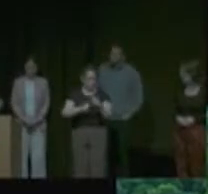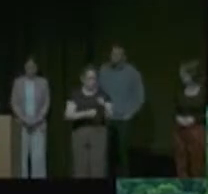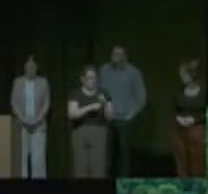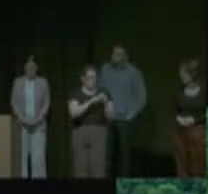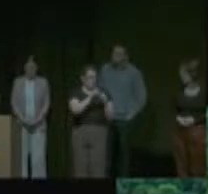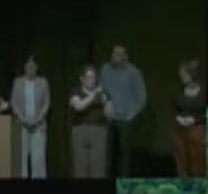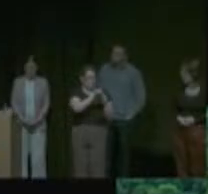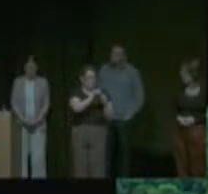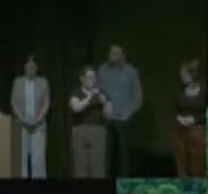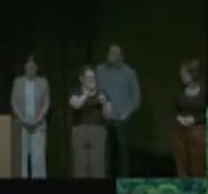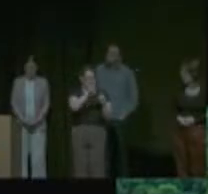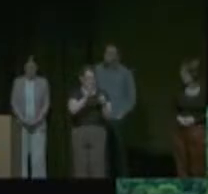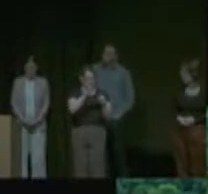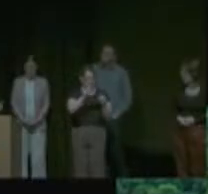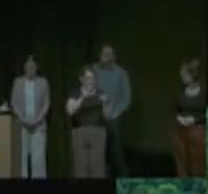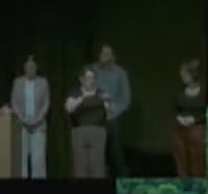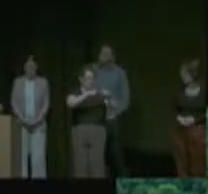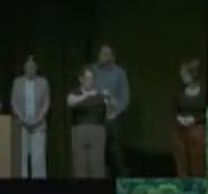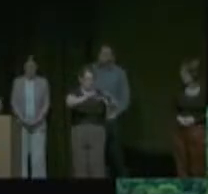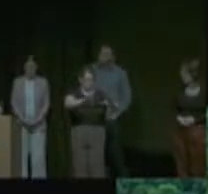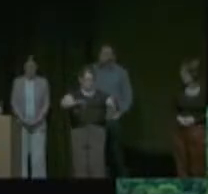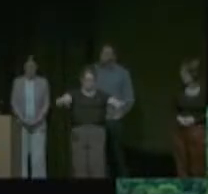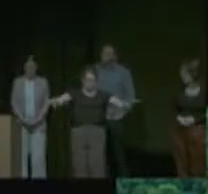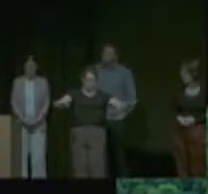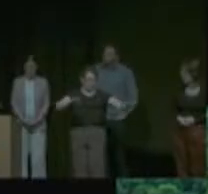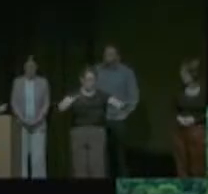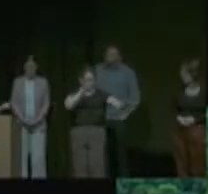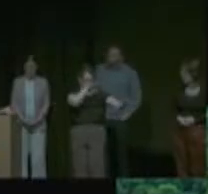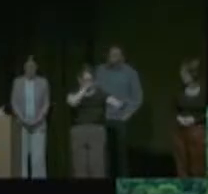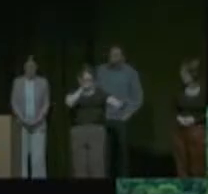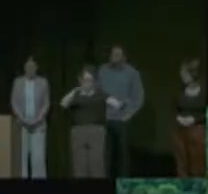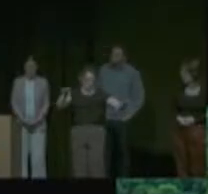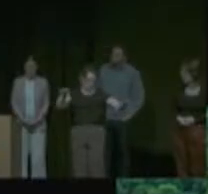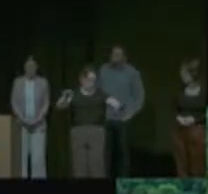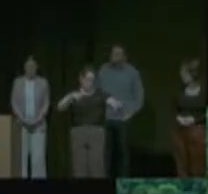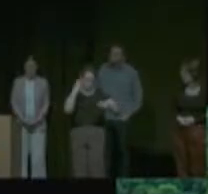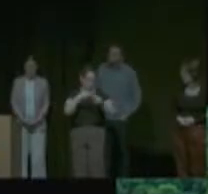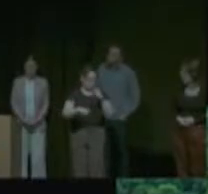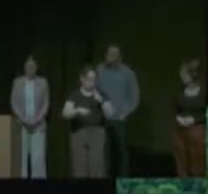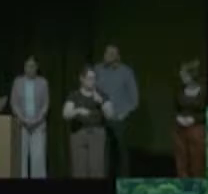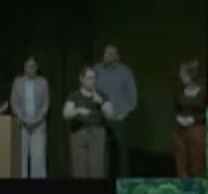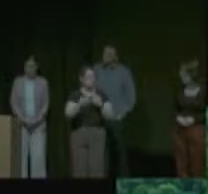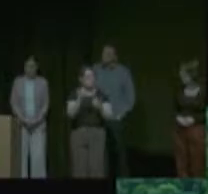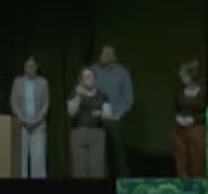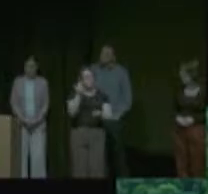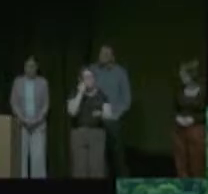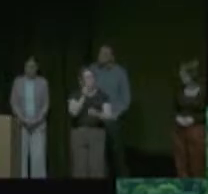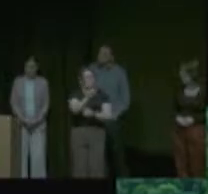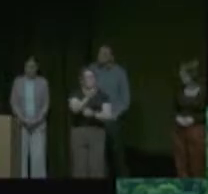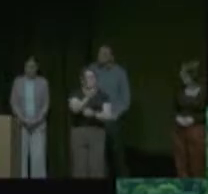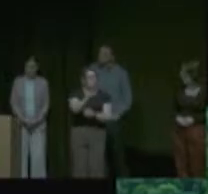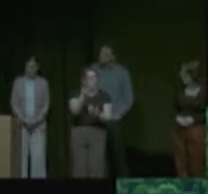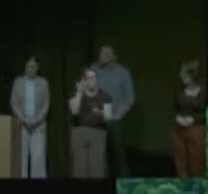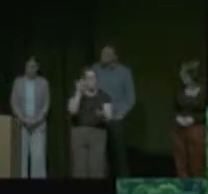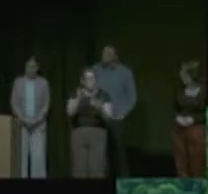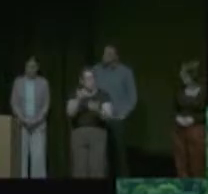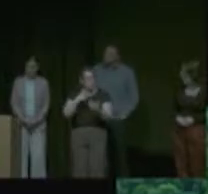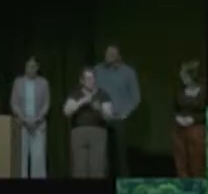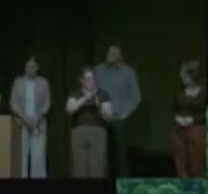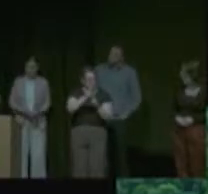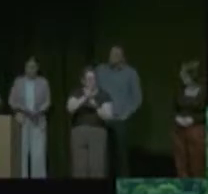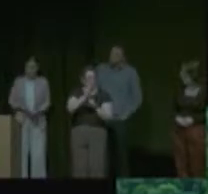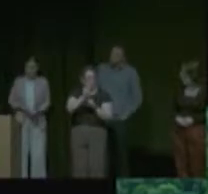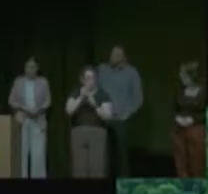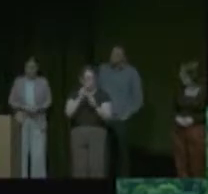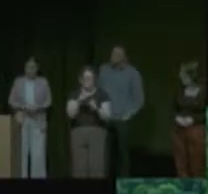stretch. It's going to be really difficult to try to catch that. However, social media and all that, we may be able to have moments where we